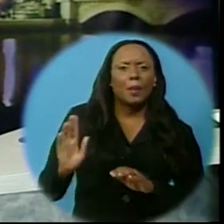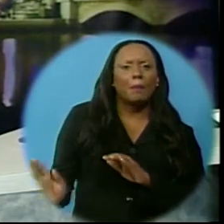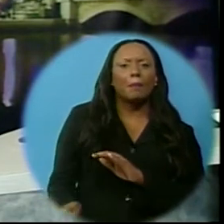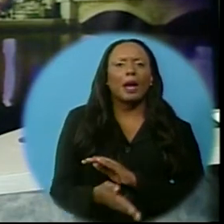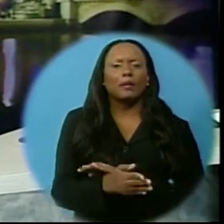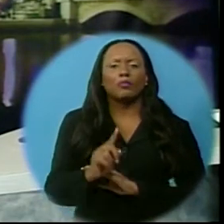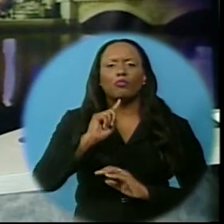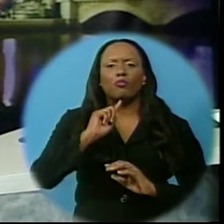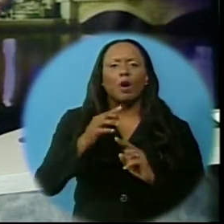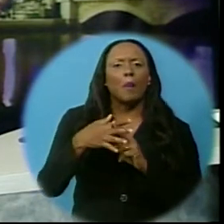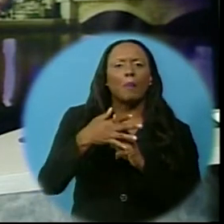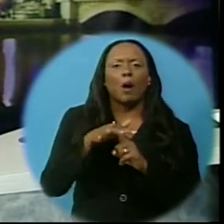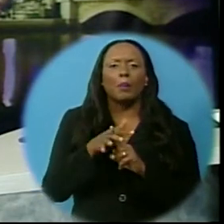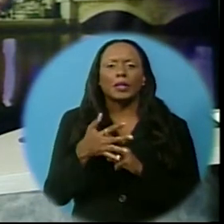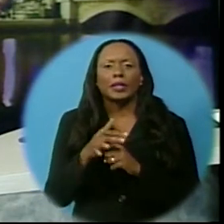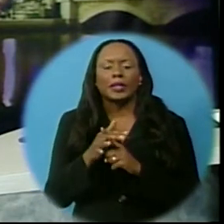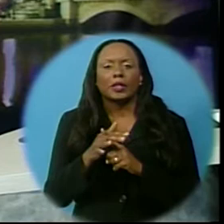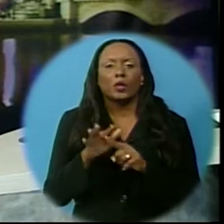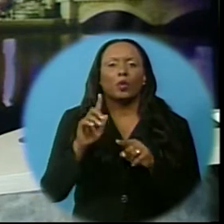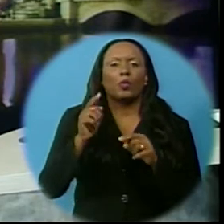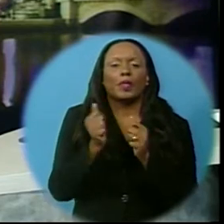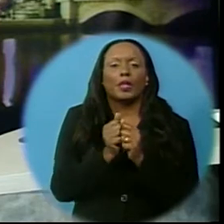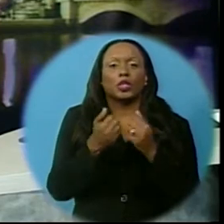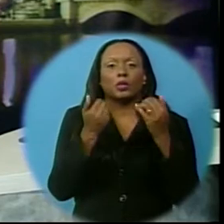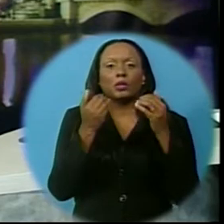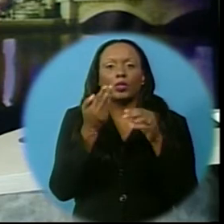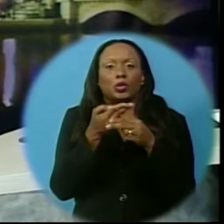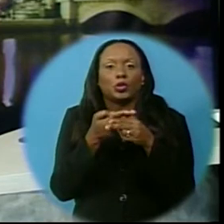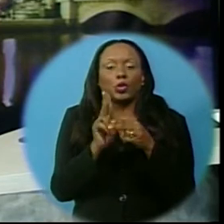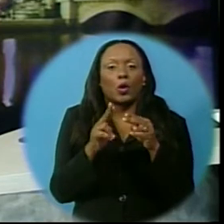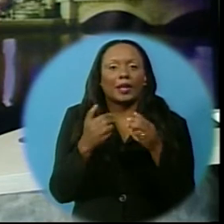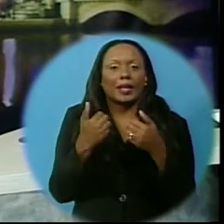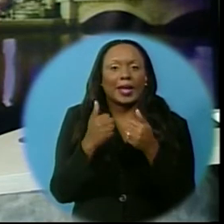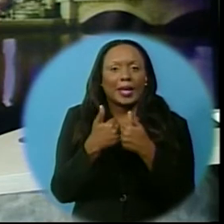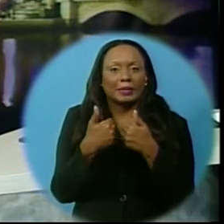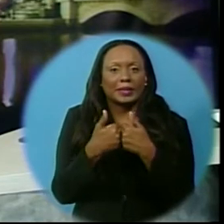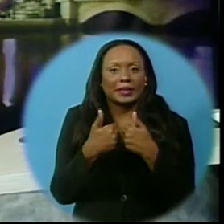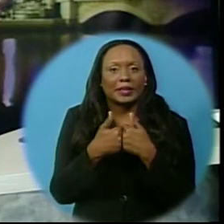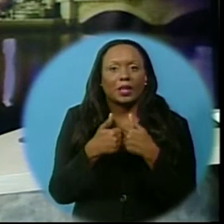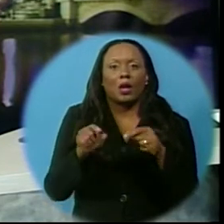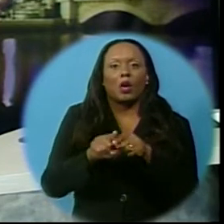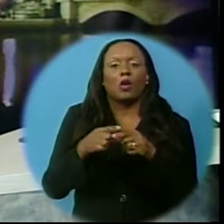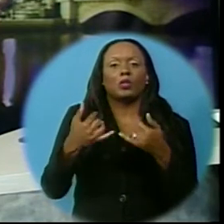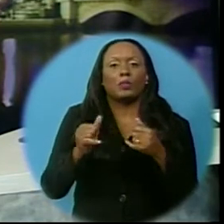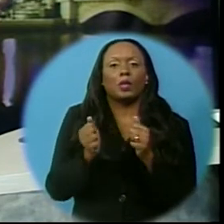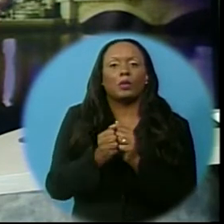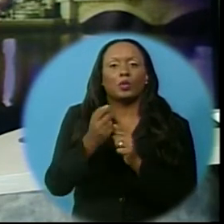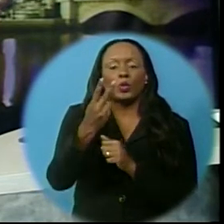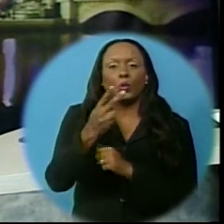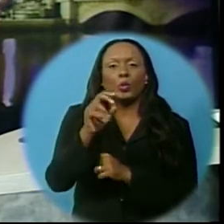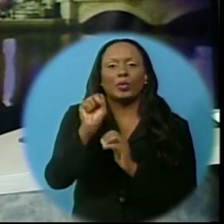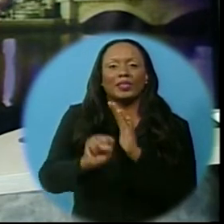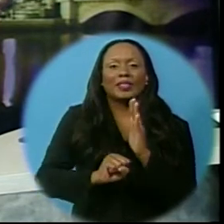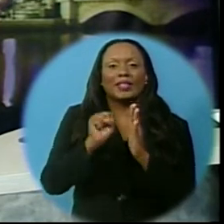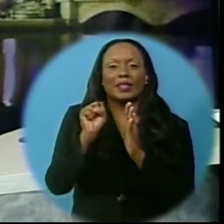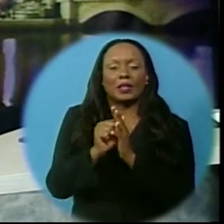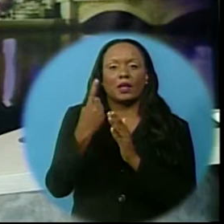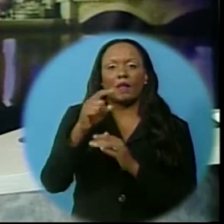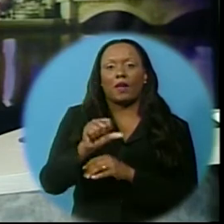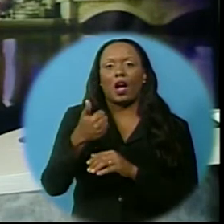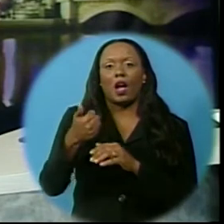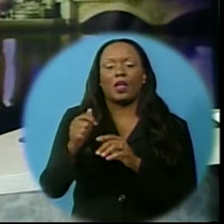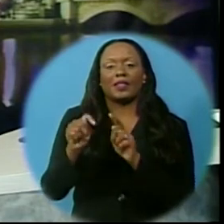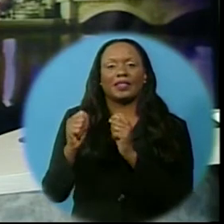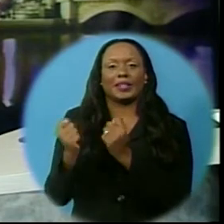quite popular in the shorter formats recently as he has also played the last two seasons in the Indian Premier League for Sunrisers Hydeabad.